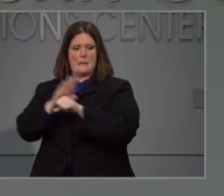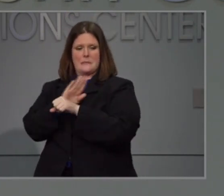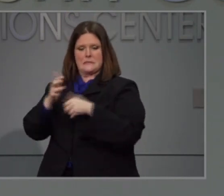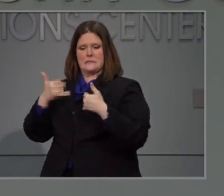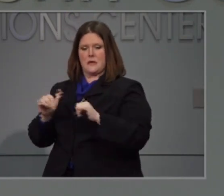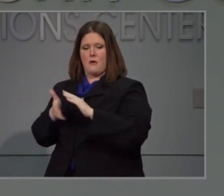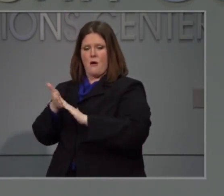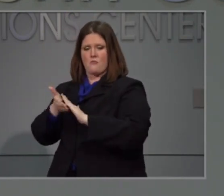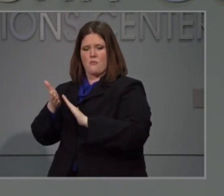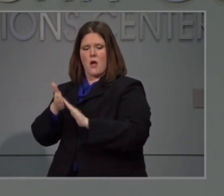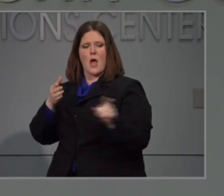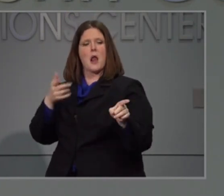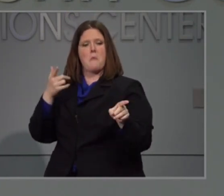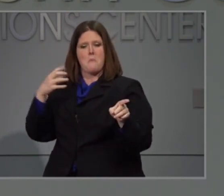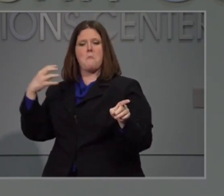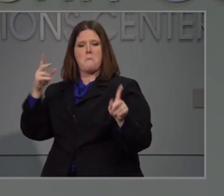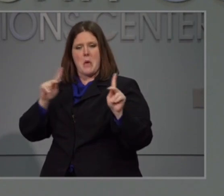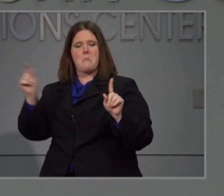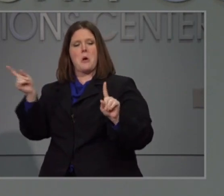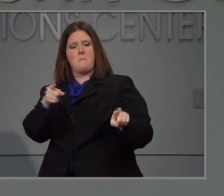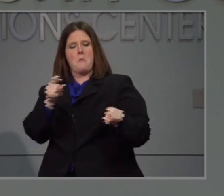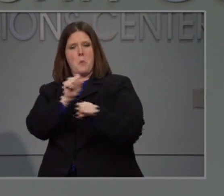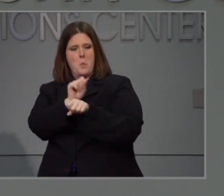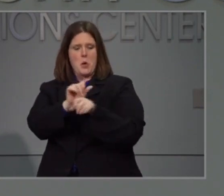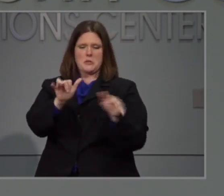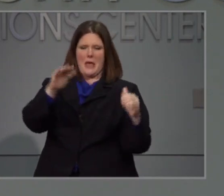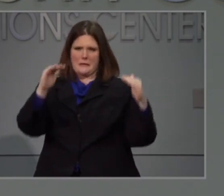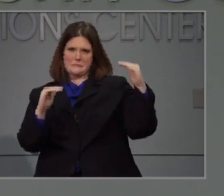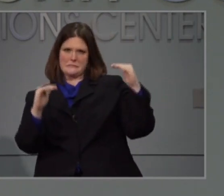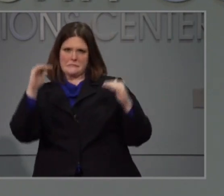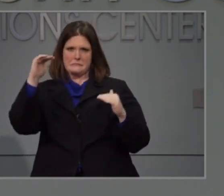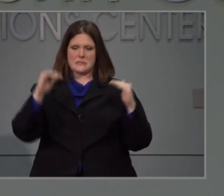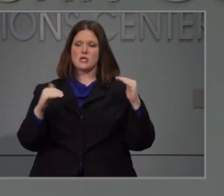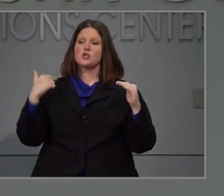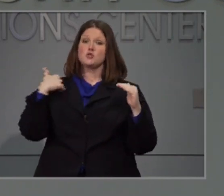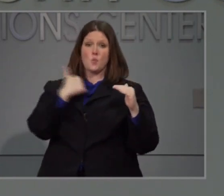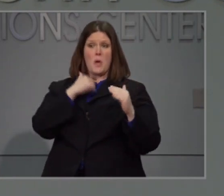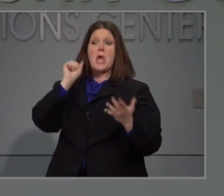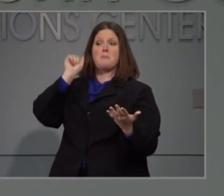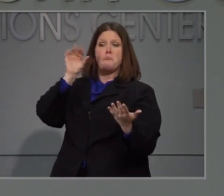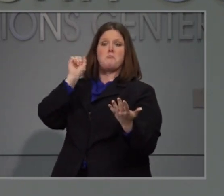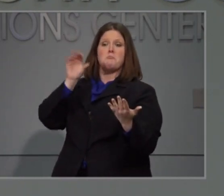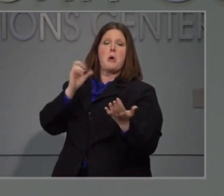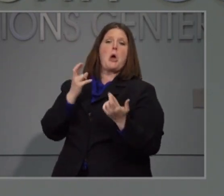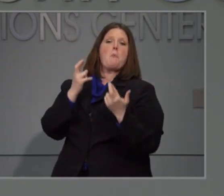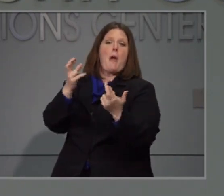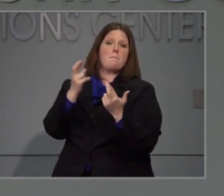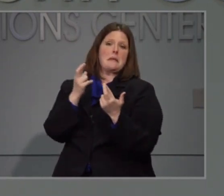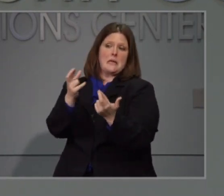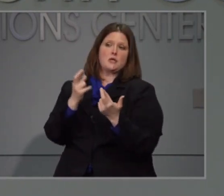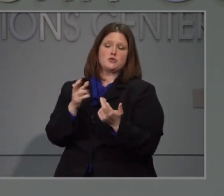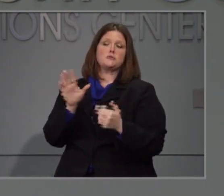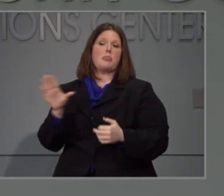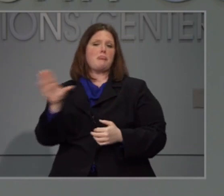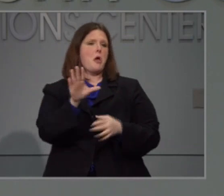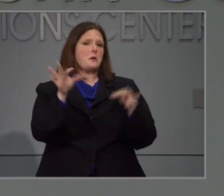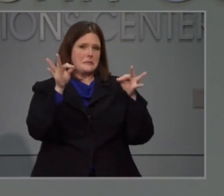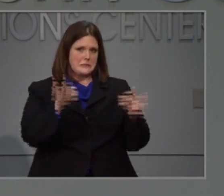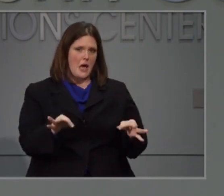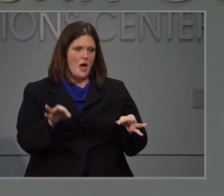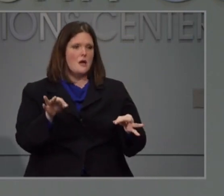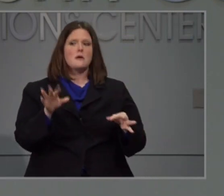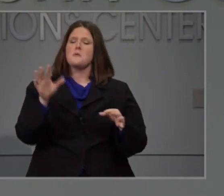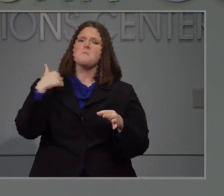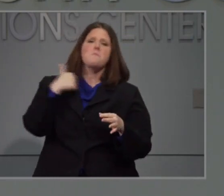And we've provided recommendations for all of these employers to keep their employees socially distant, to keep things clean, to